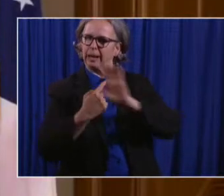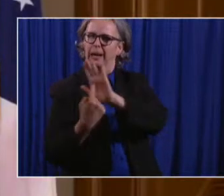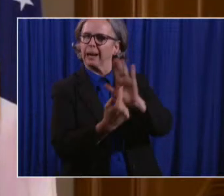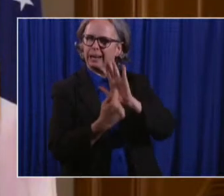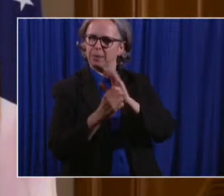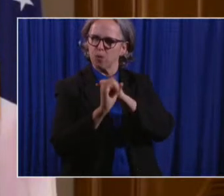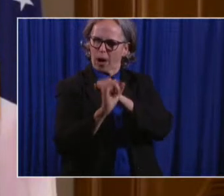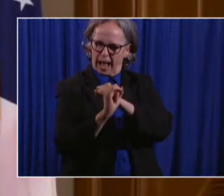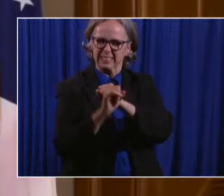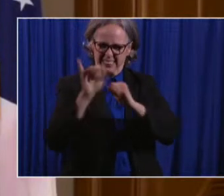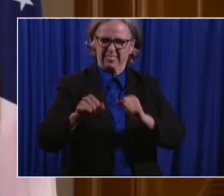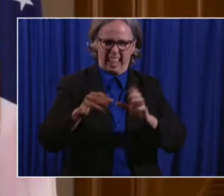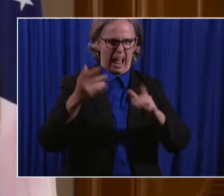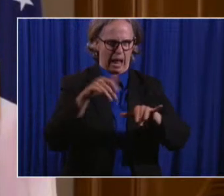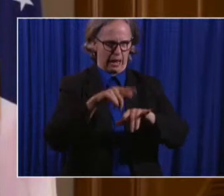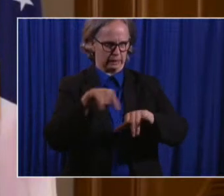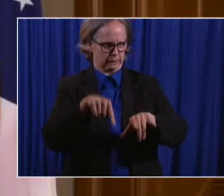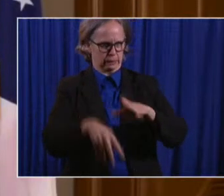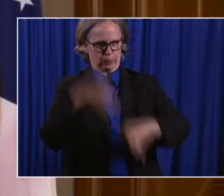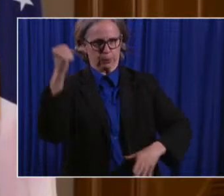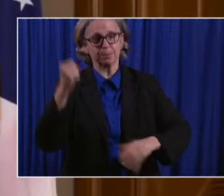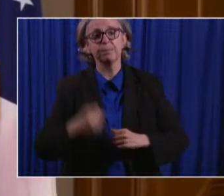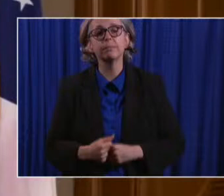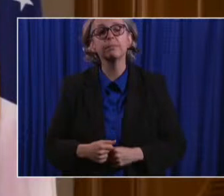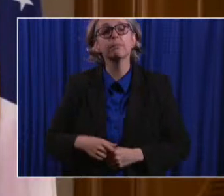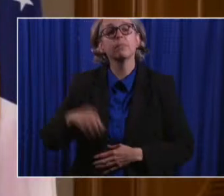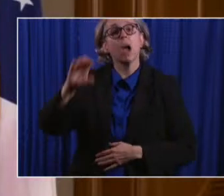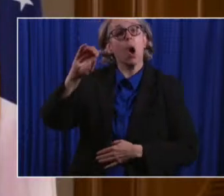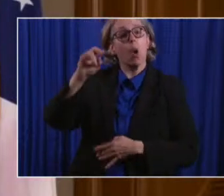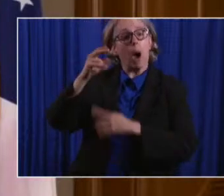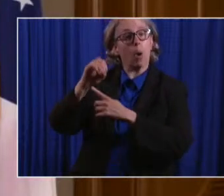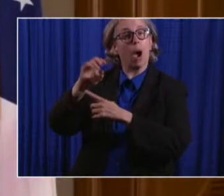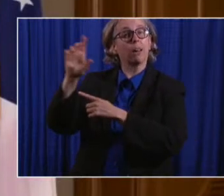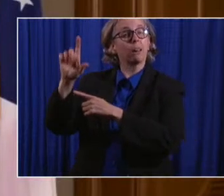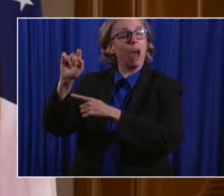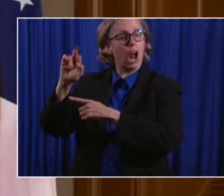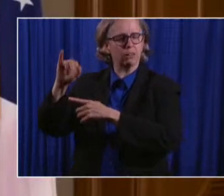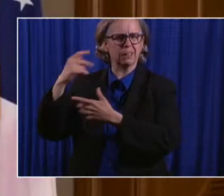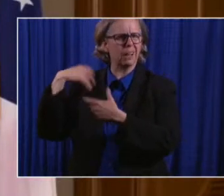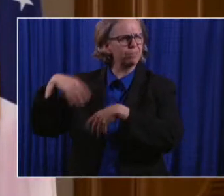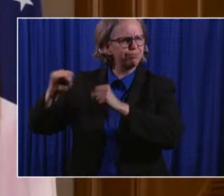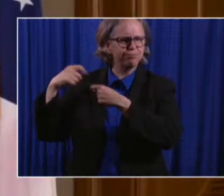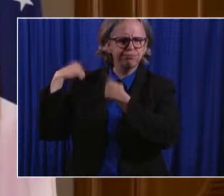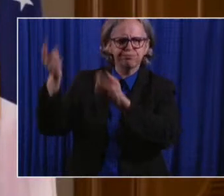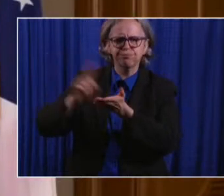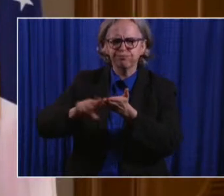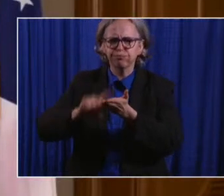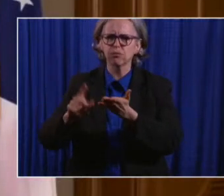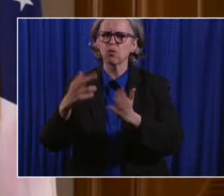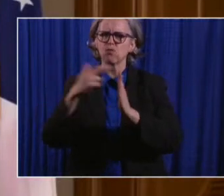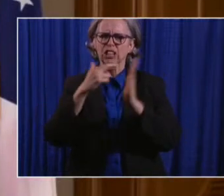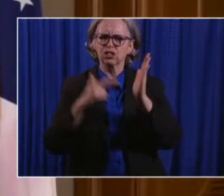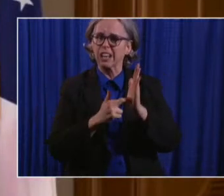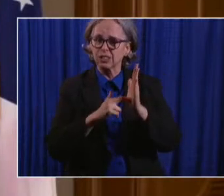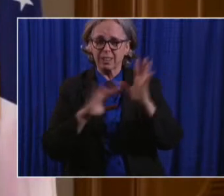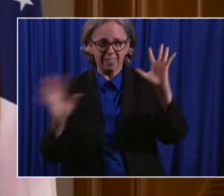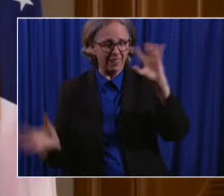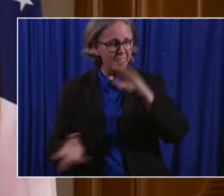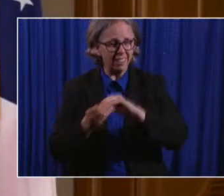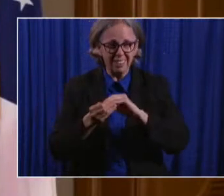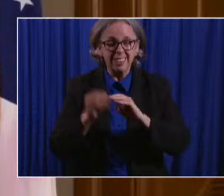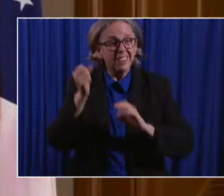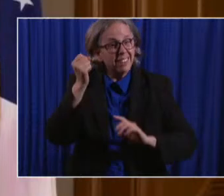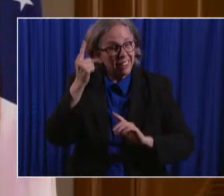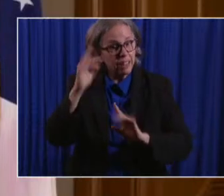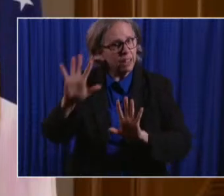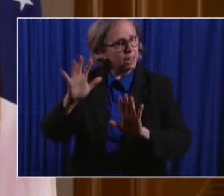data integrity review of registrations. Registrations closed at midnight last night. This review included